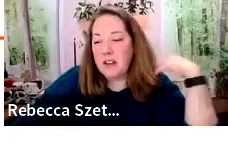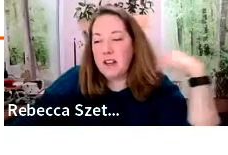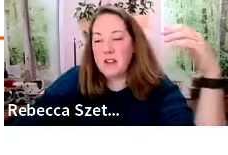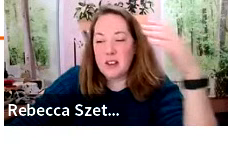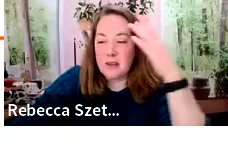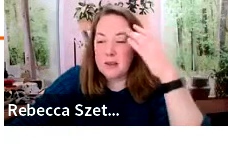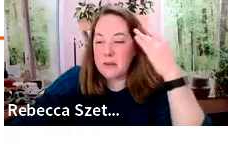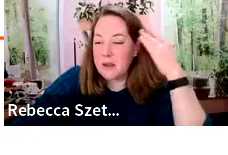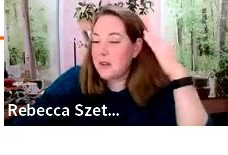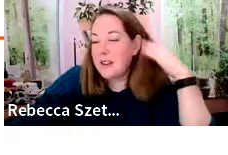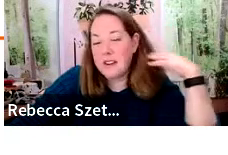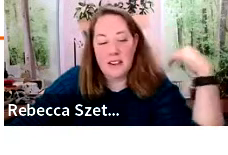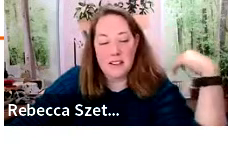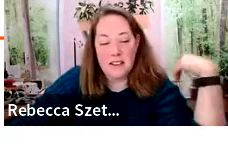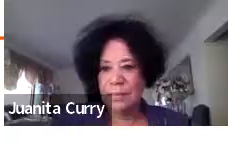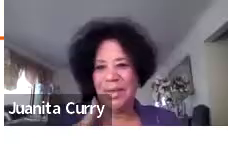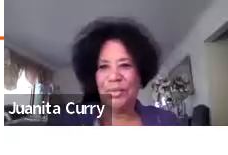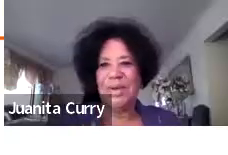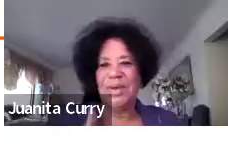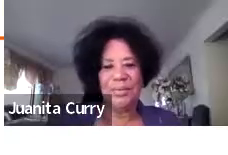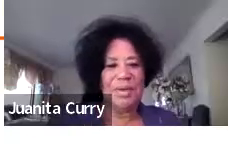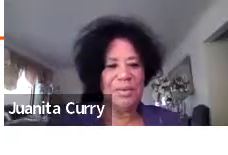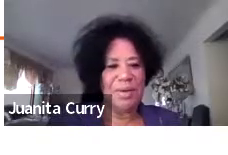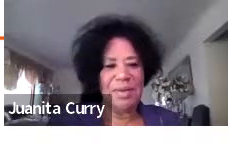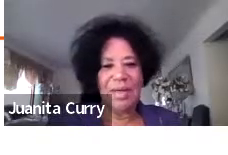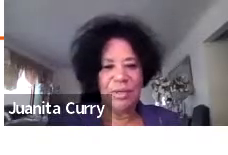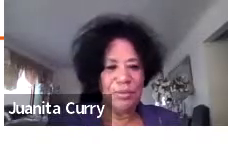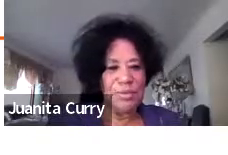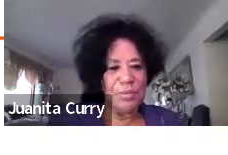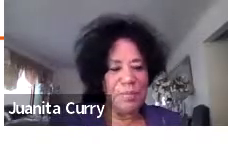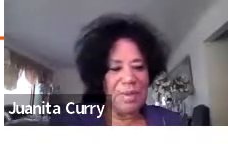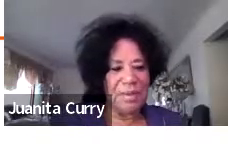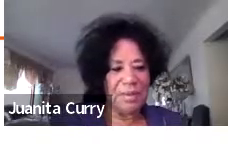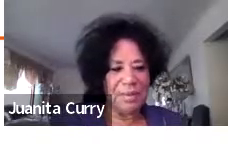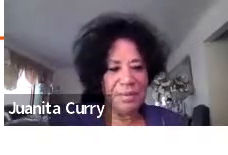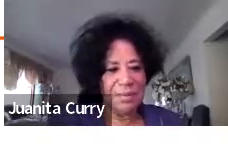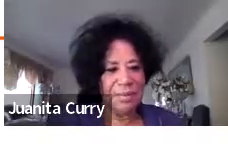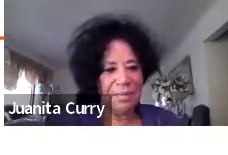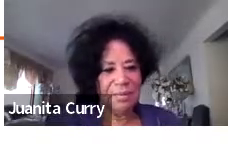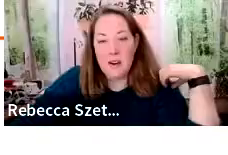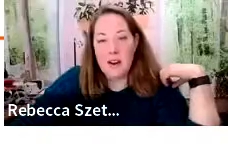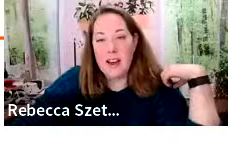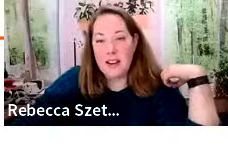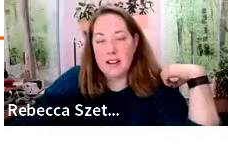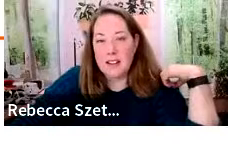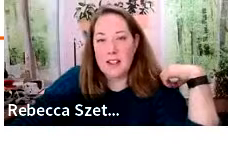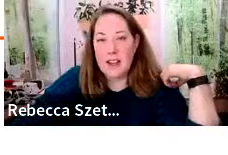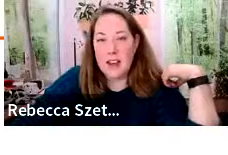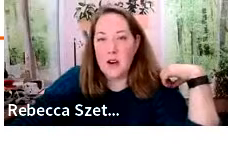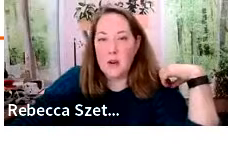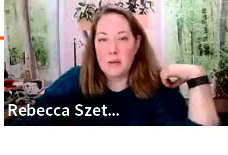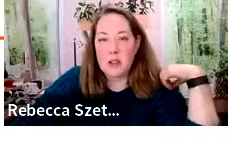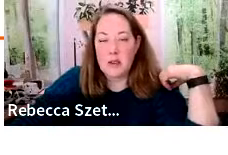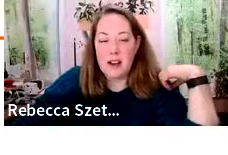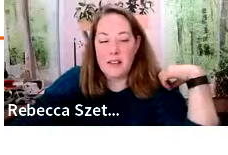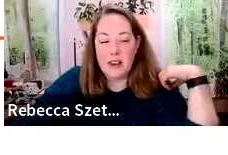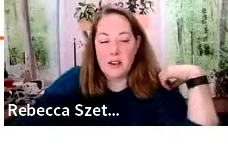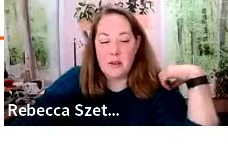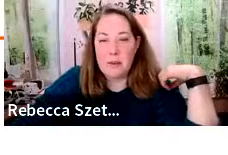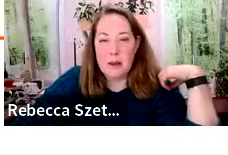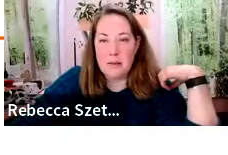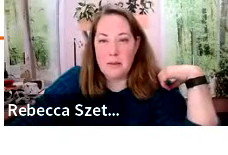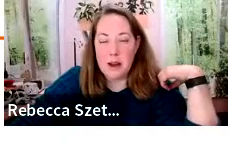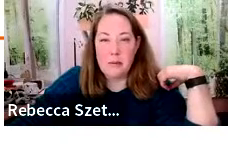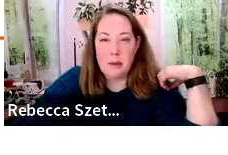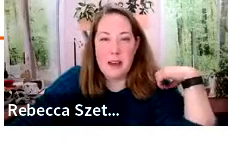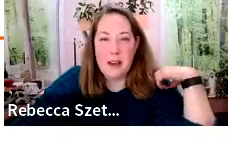on mute. He gave you the thumbs up, though. Oh, okay. Great. How you doing, Rebecca? Oh, I got a sickie at home, so I have a kid